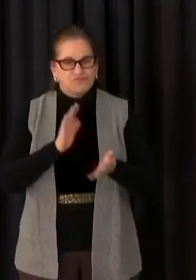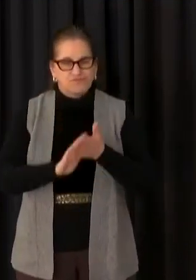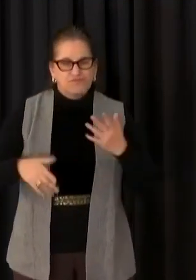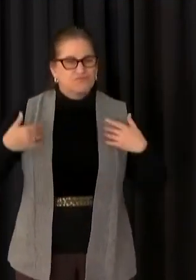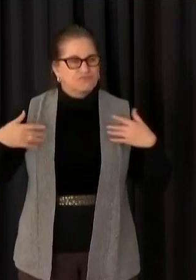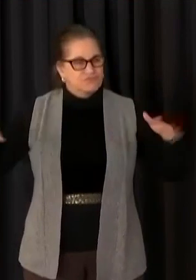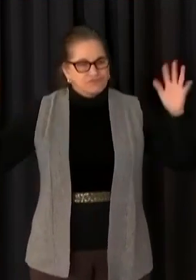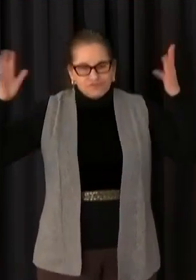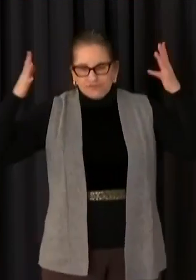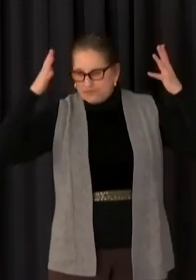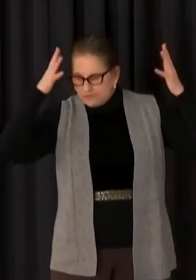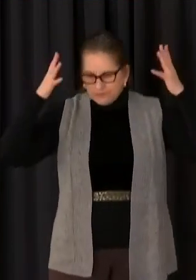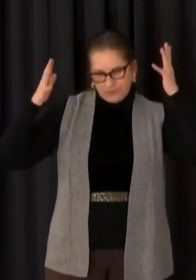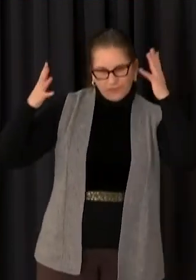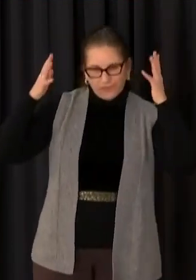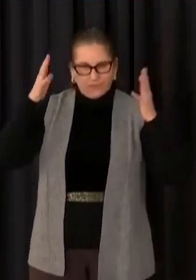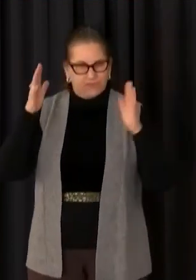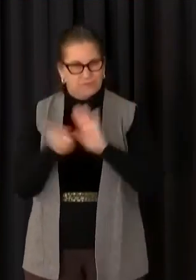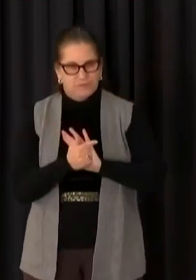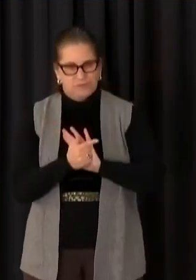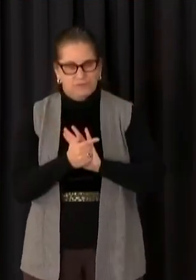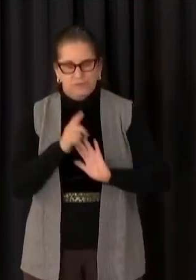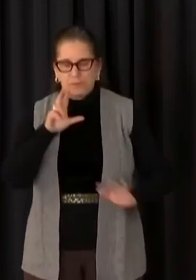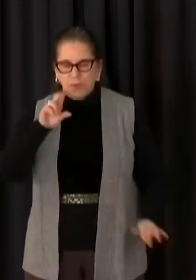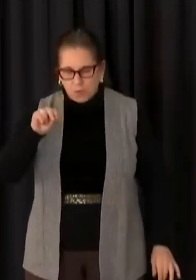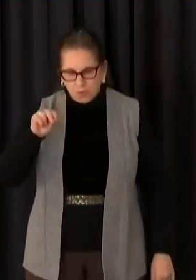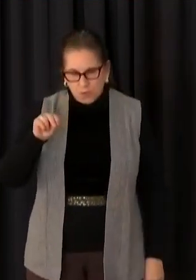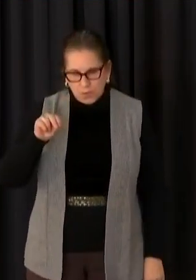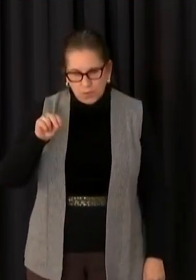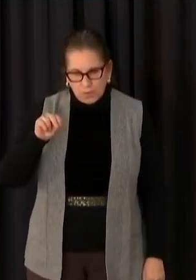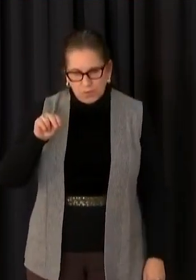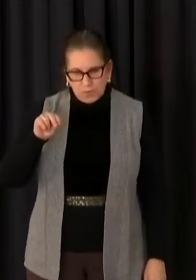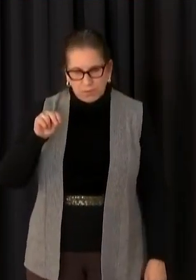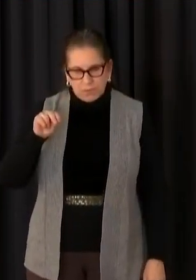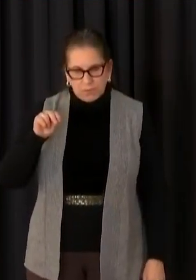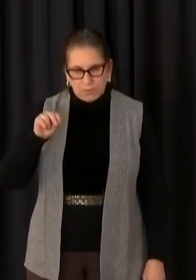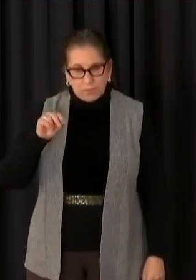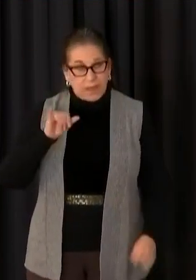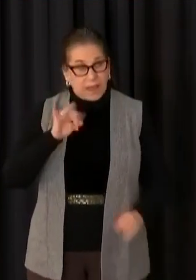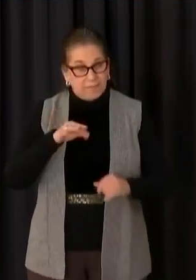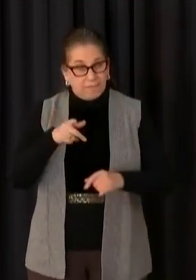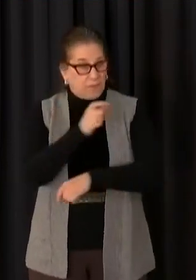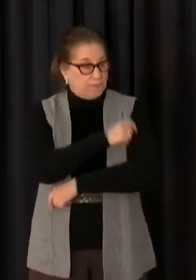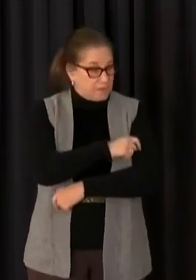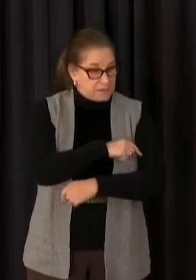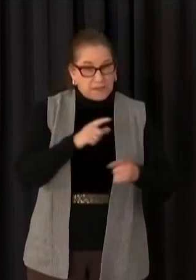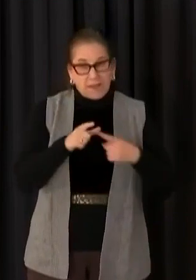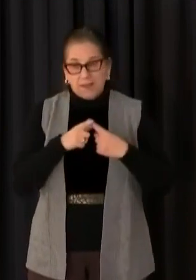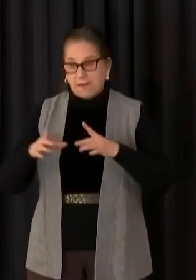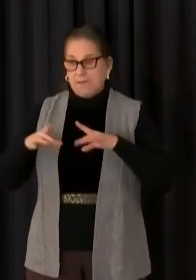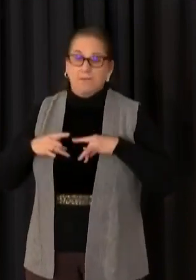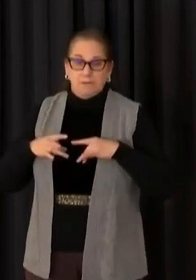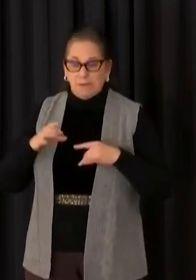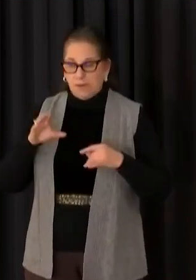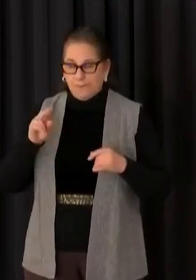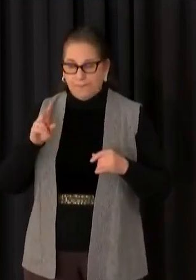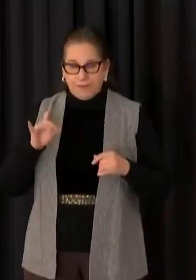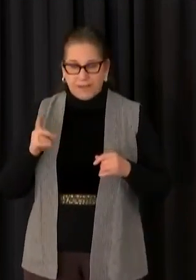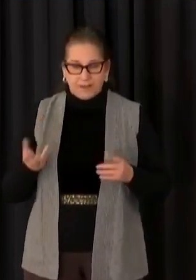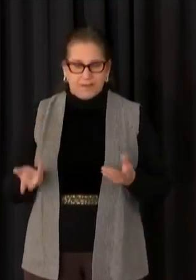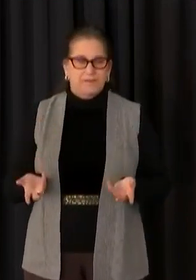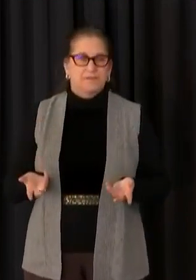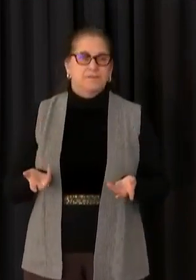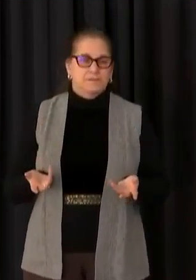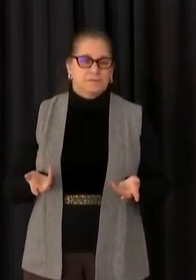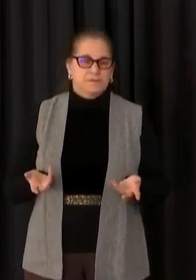we believe that that is what is happening, that either if you still acquire the virus, you have so little virus in your body that